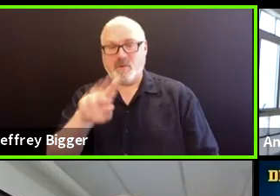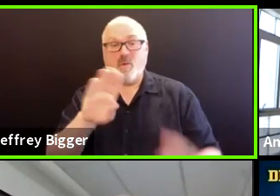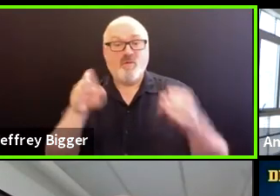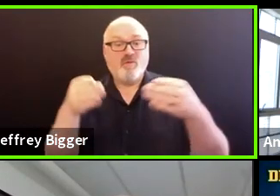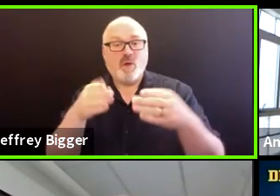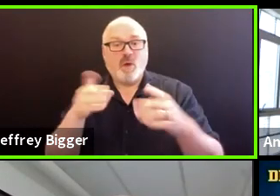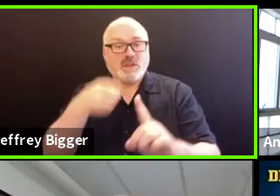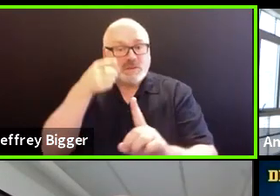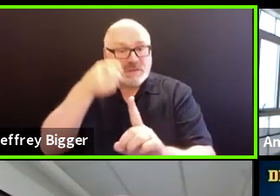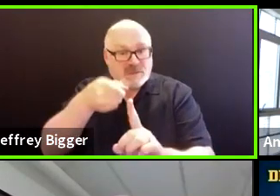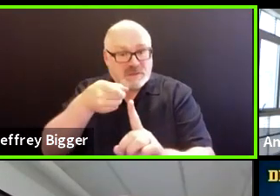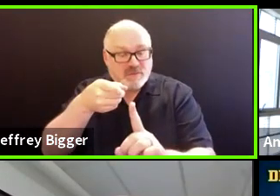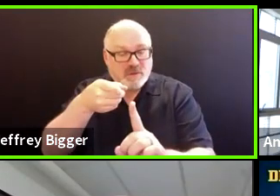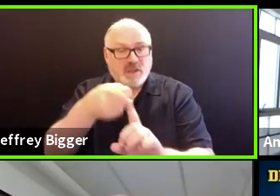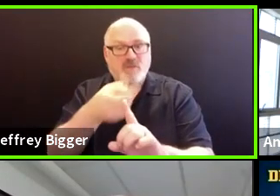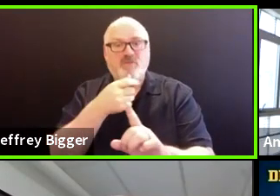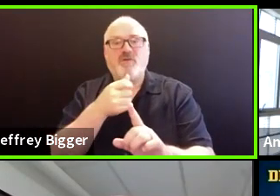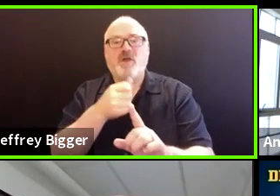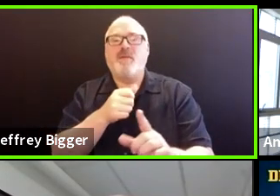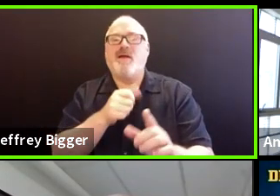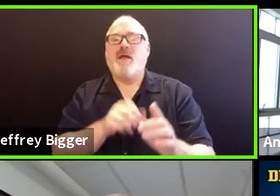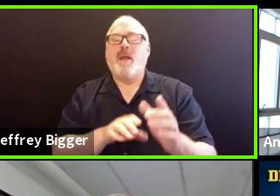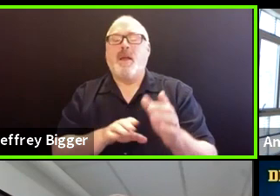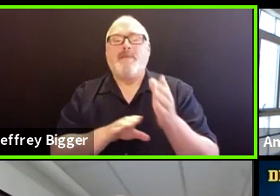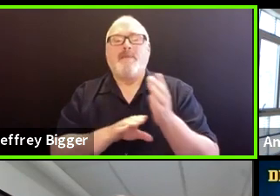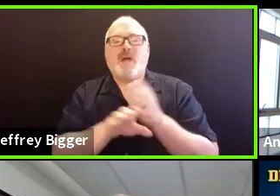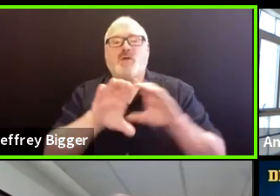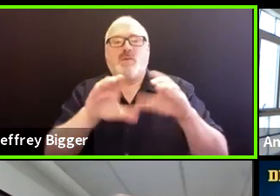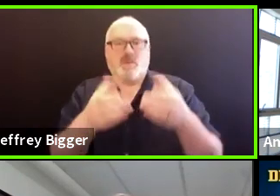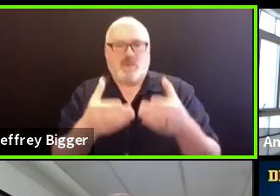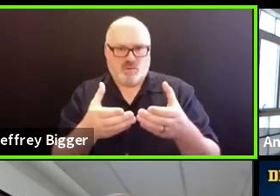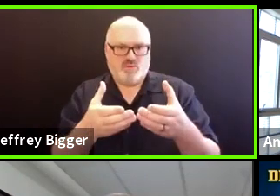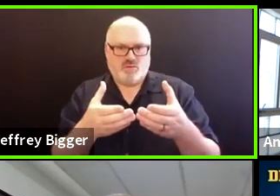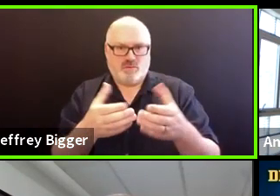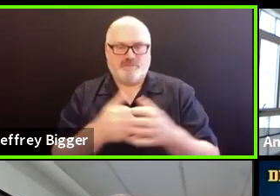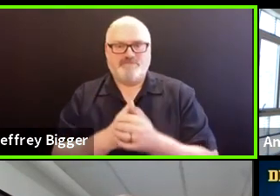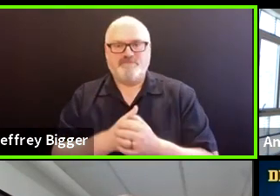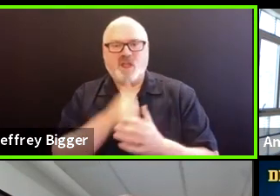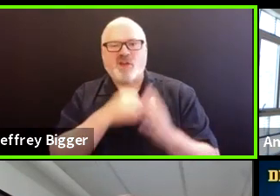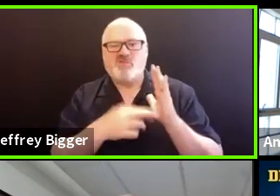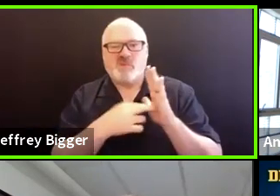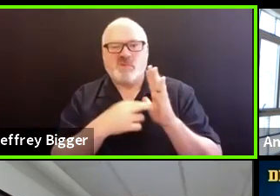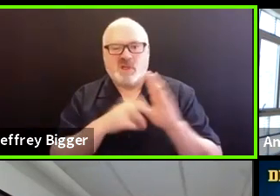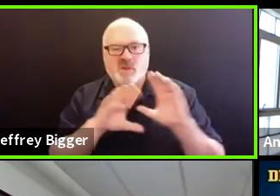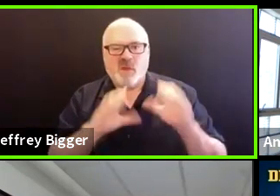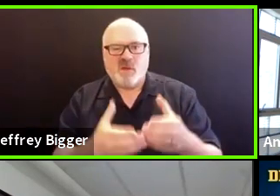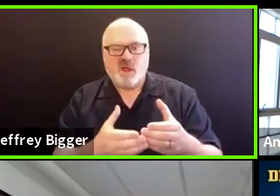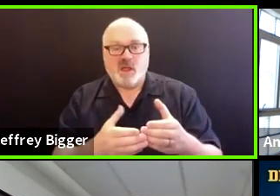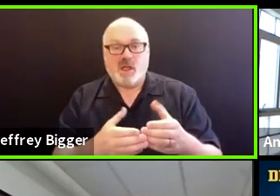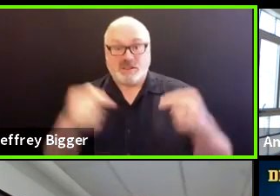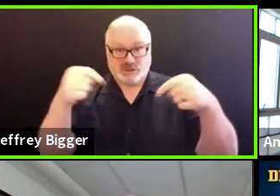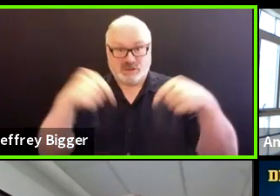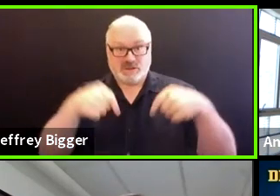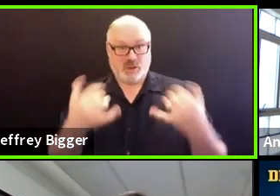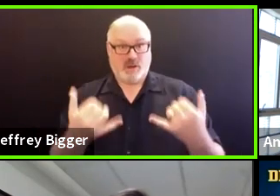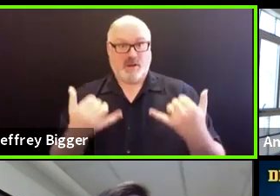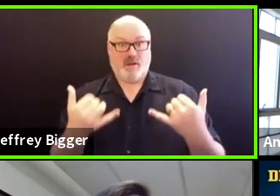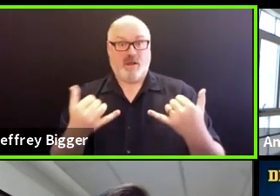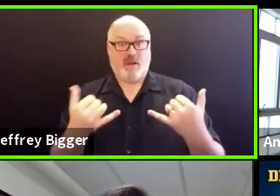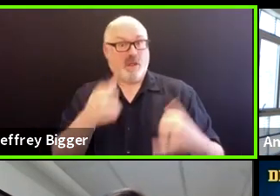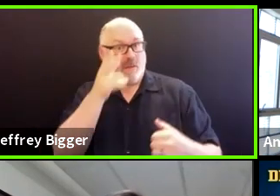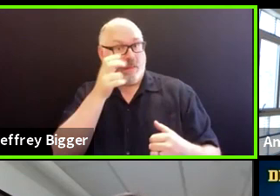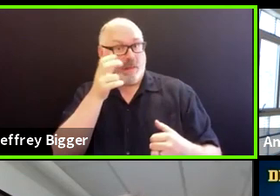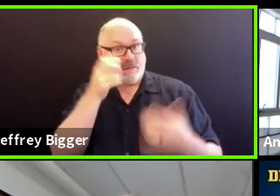on entrepreneurship from underrepresented populations. Cher actually is in town and may be listening